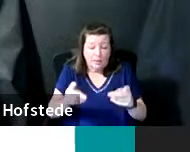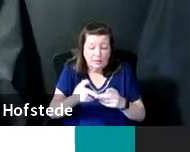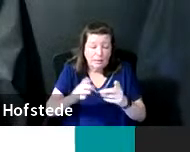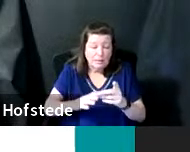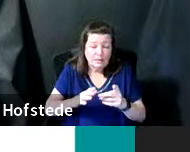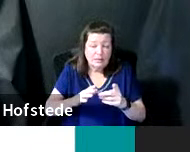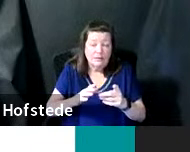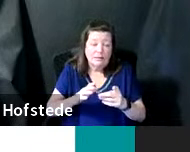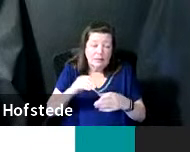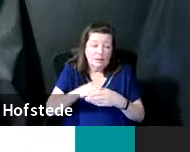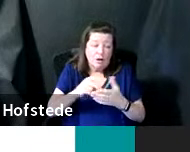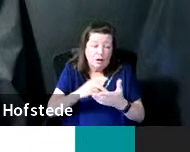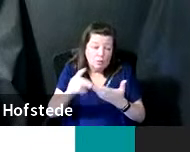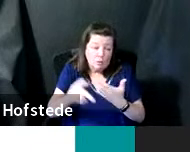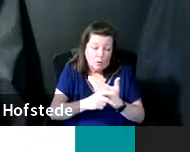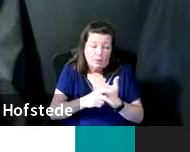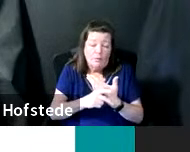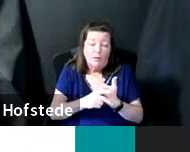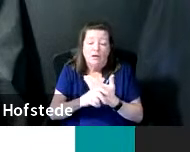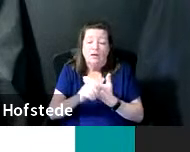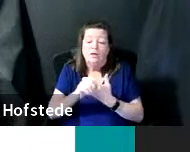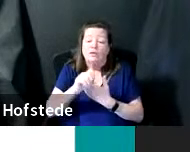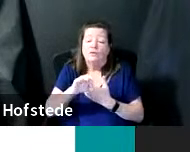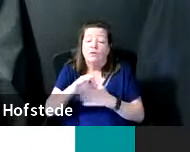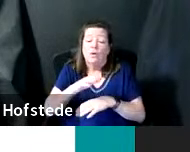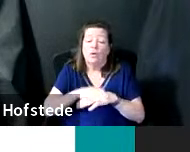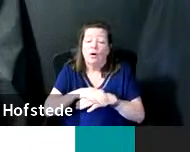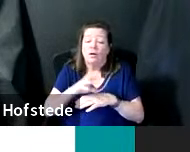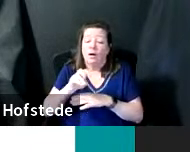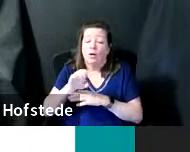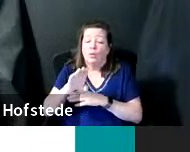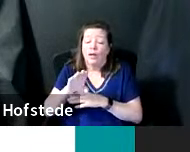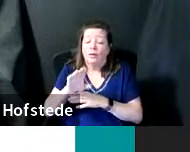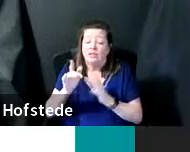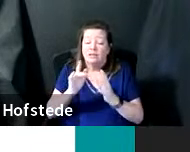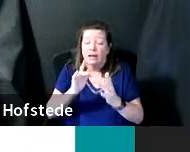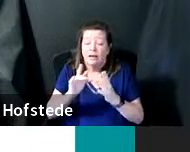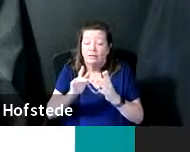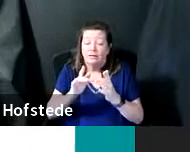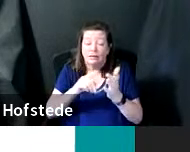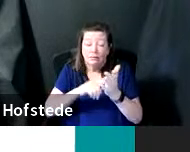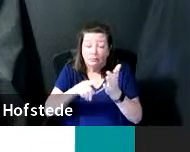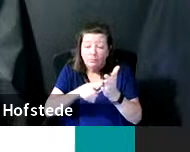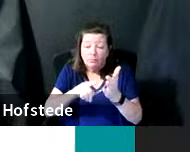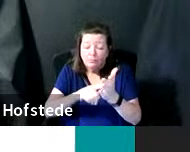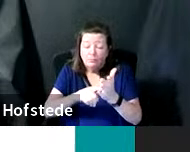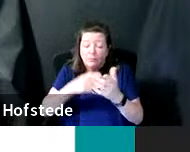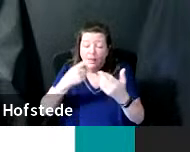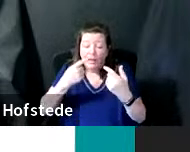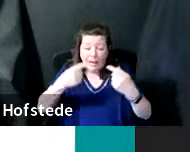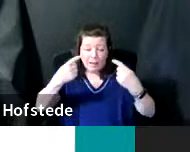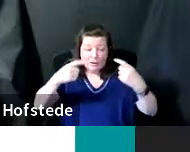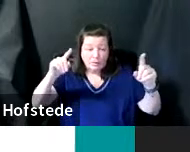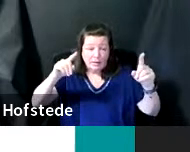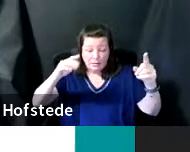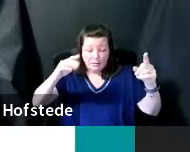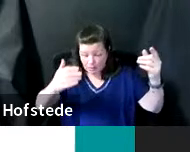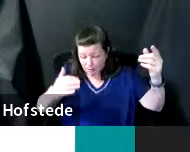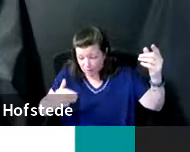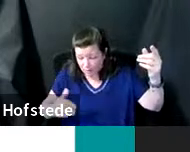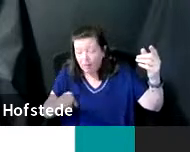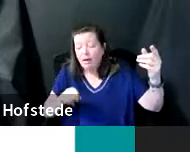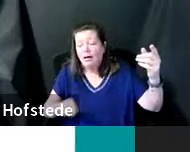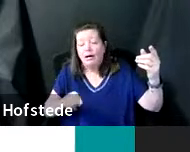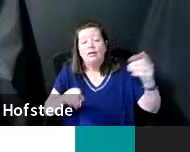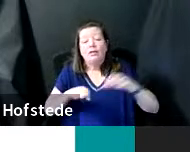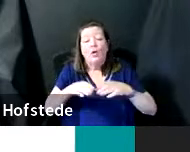program area. And so if you go onto our website and scroll to the location where there's announcements, that cultural resource open